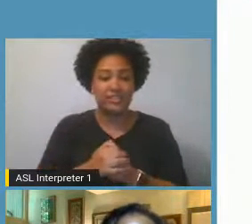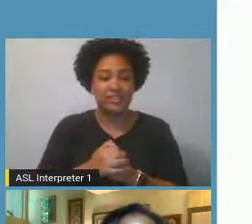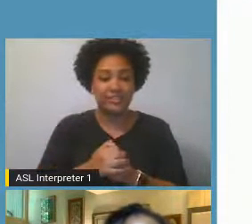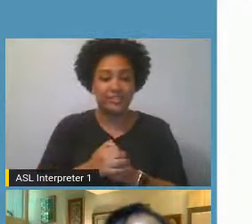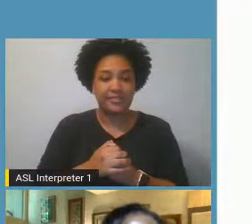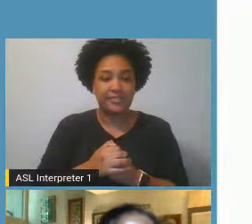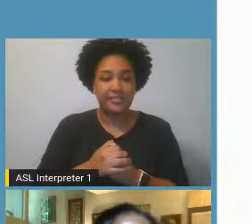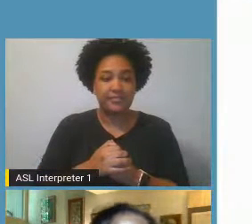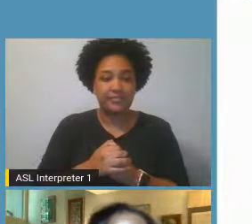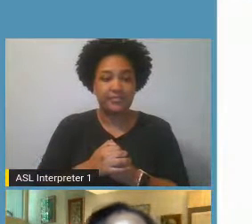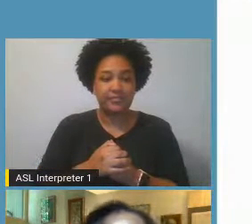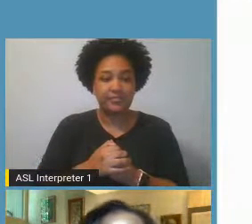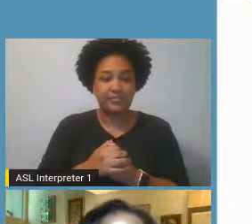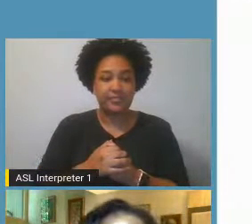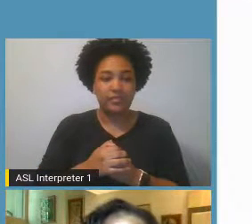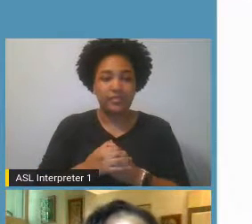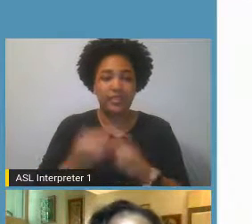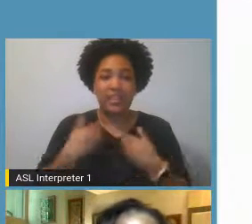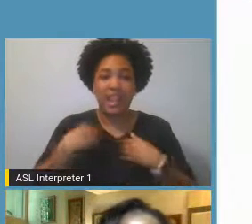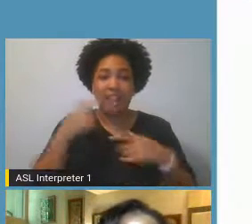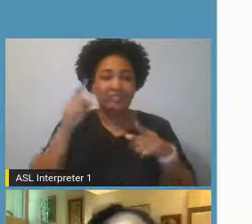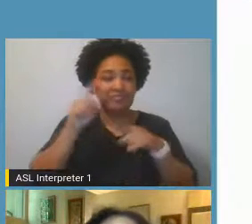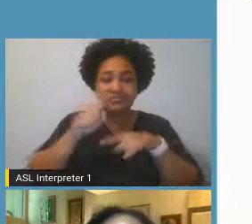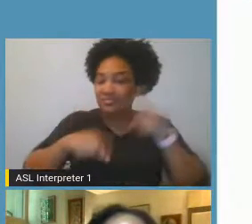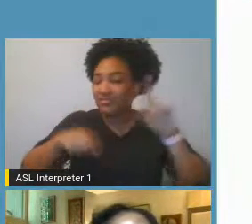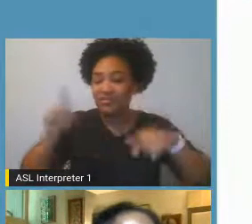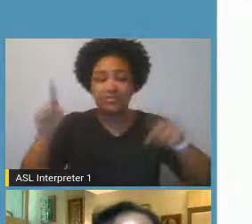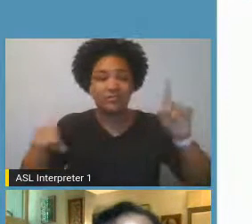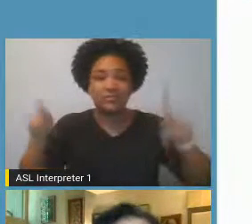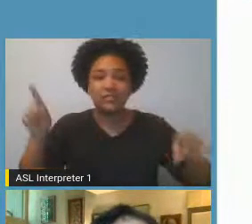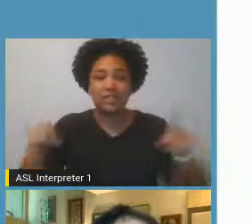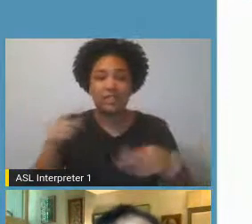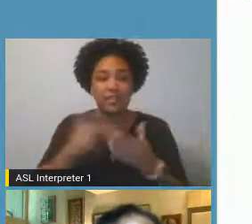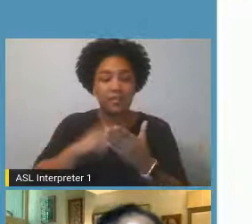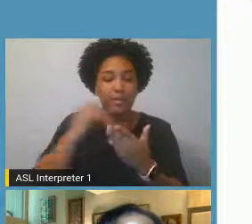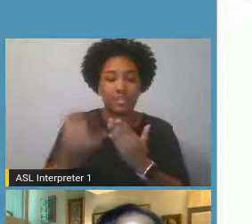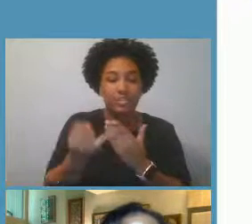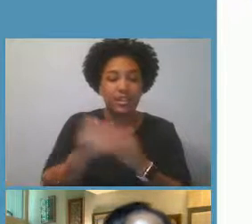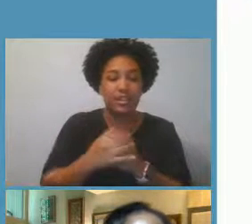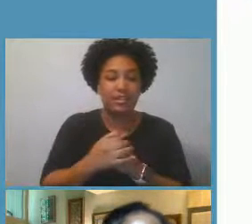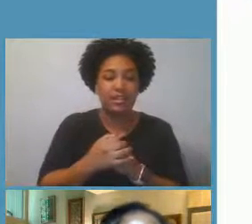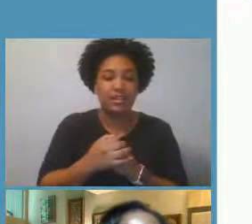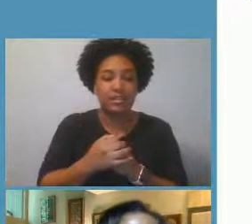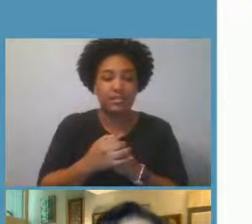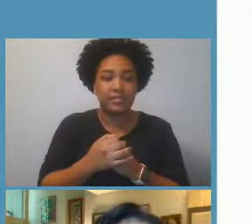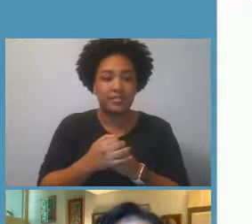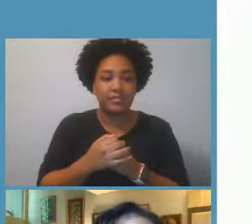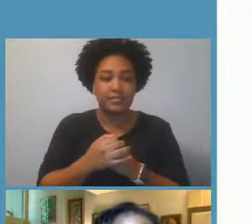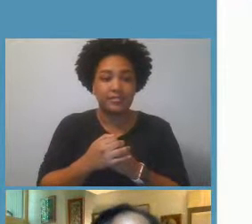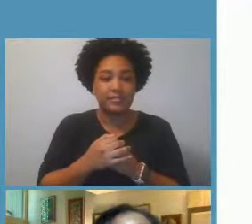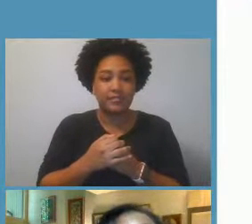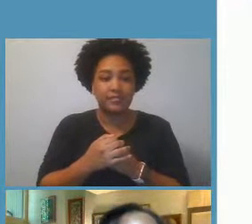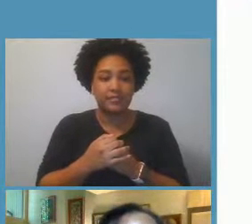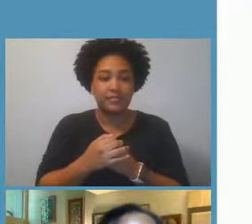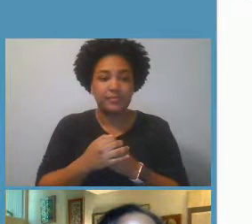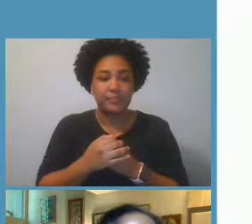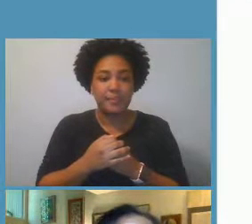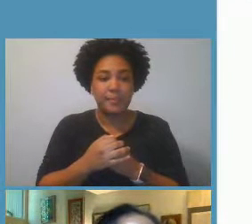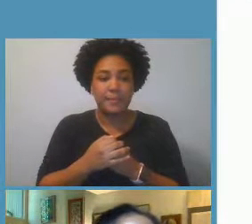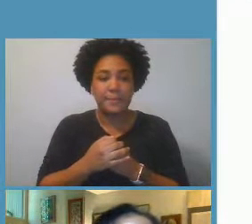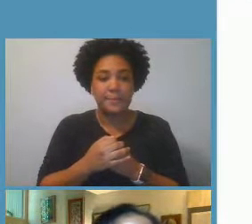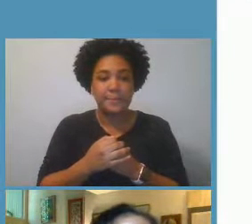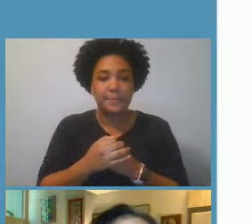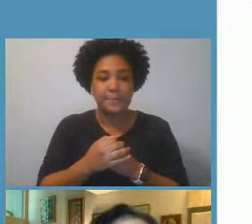an array of slave deeds. We have a project, People Not Property, where we have digitized slave deeds. We